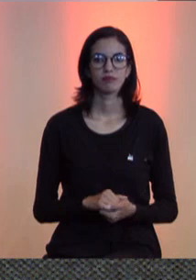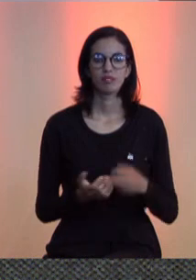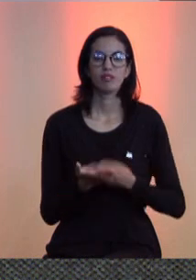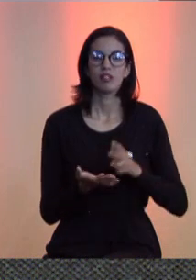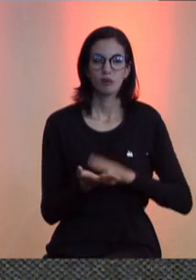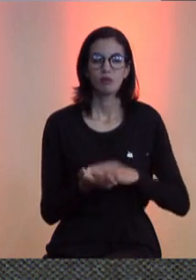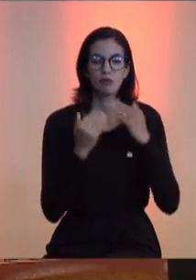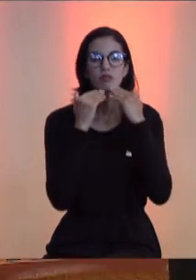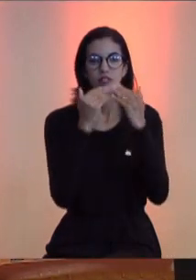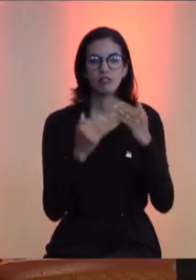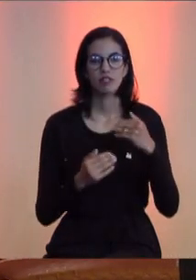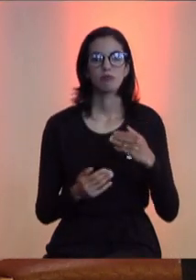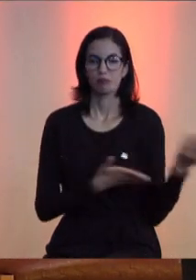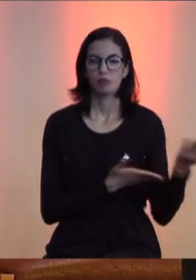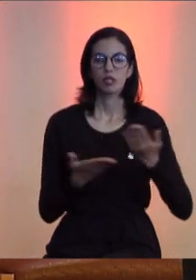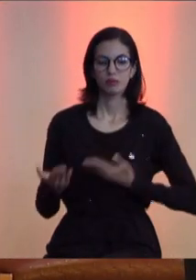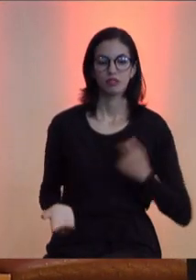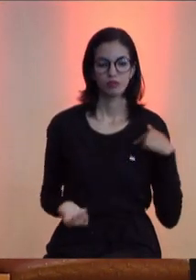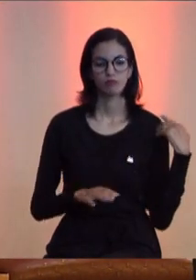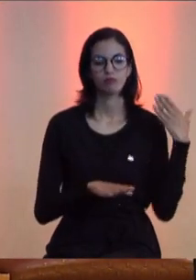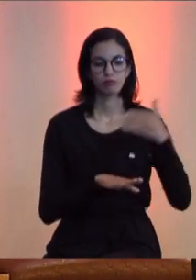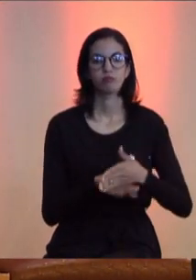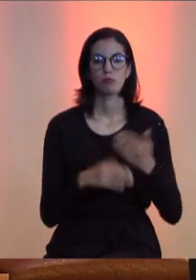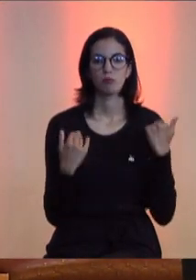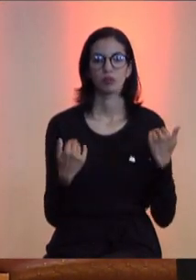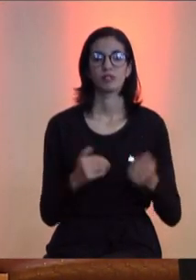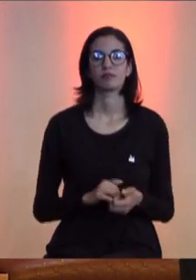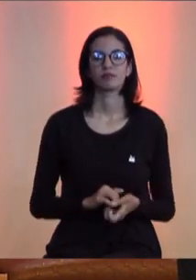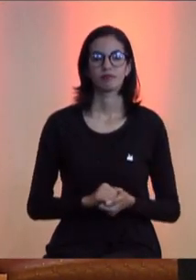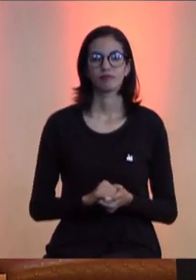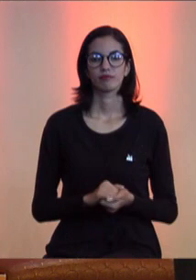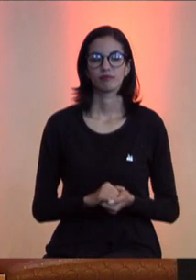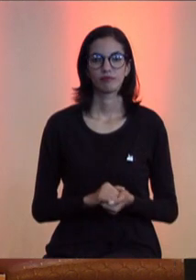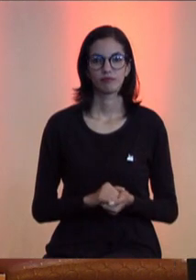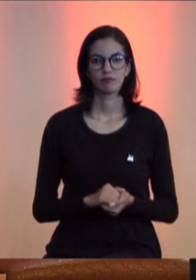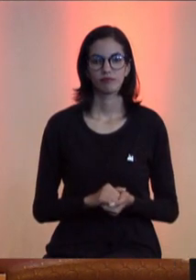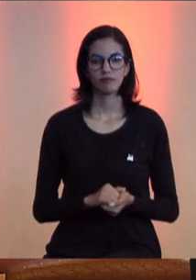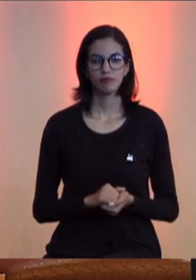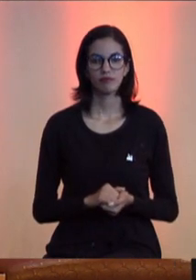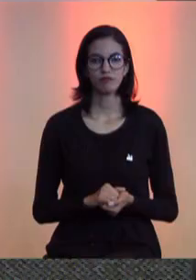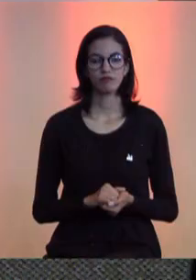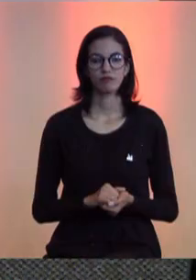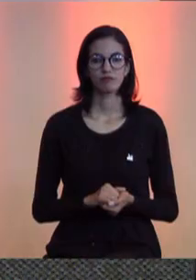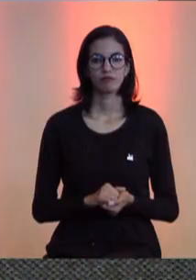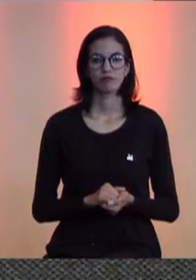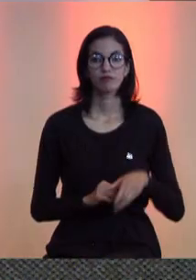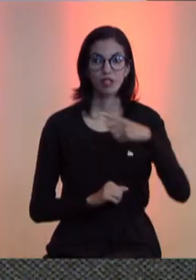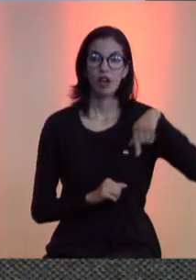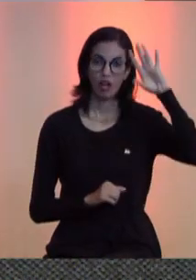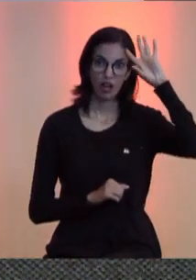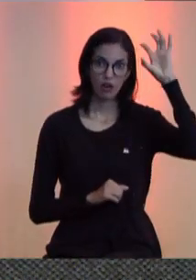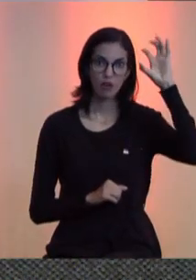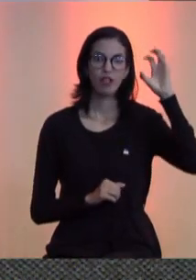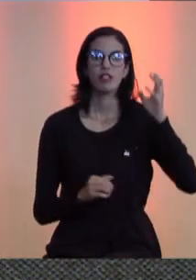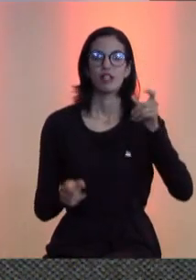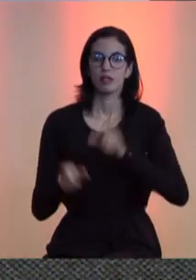hermoso campus. I just want to remind the students that this is a holy ground. Quiero recordar a los estudiantes